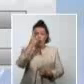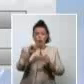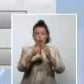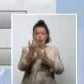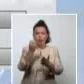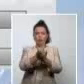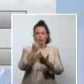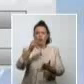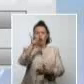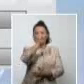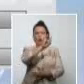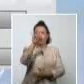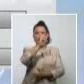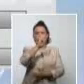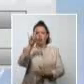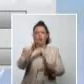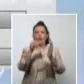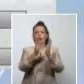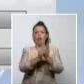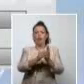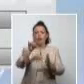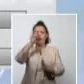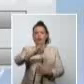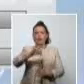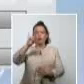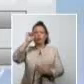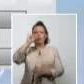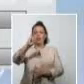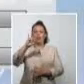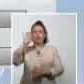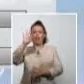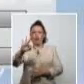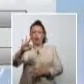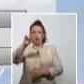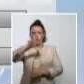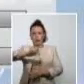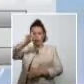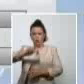183 countries. There is a total of